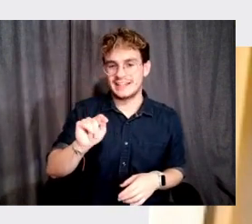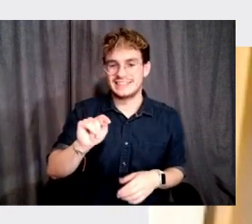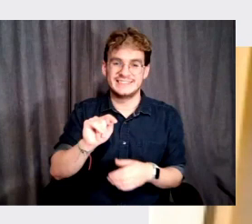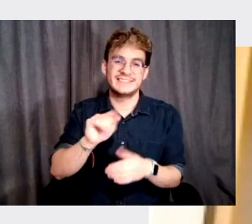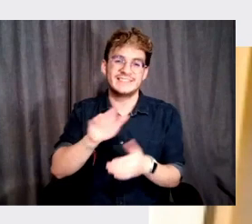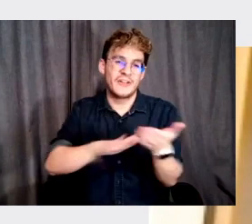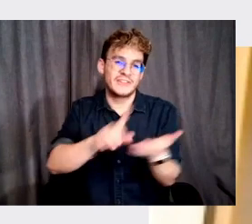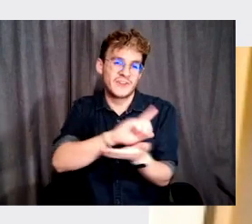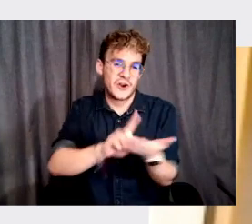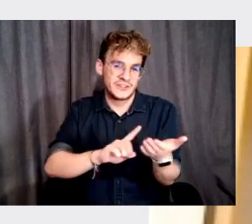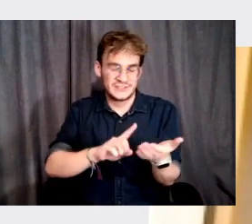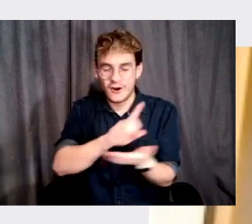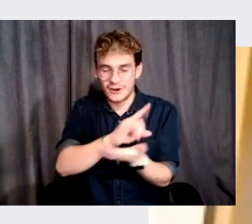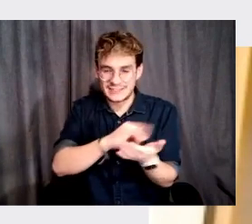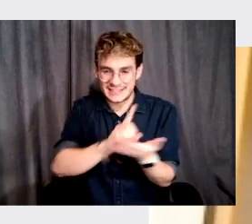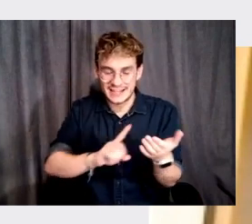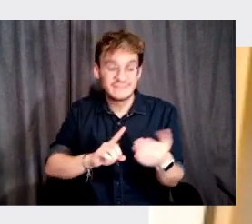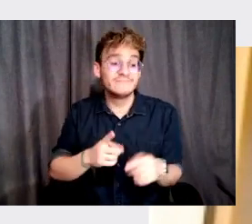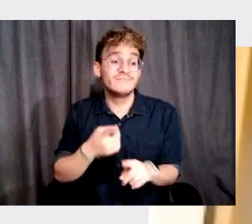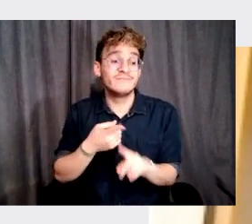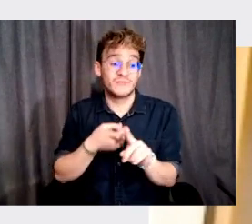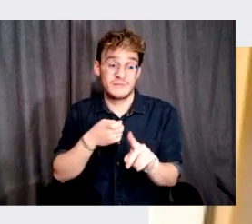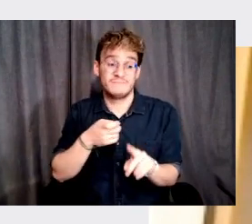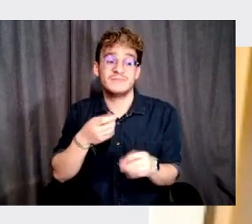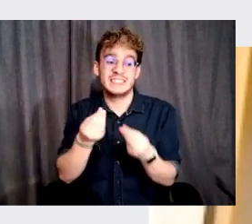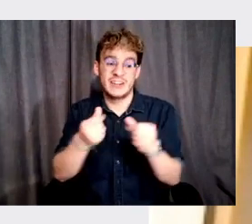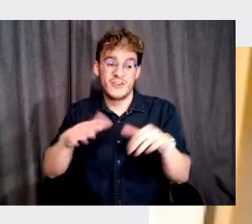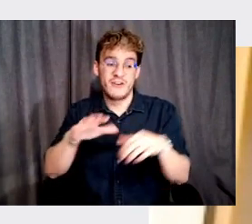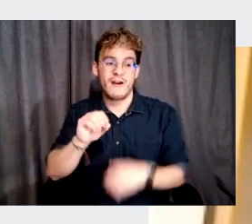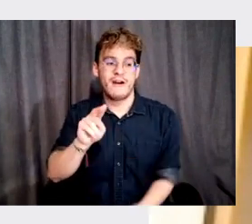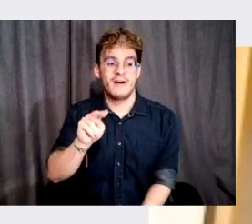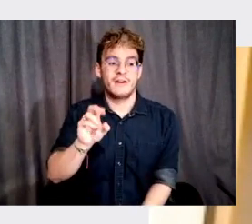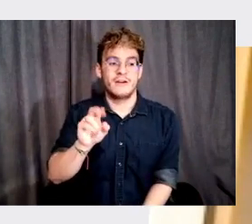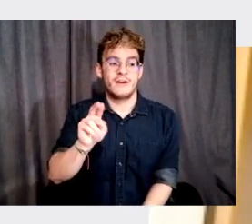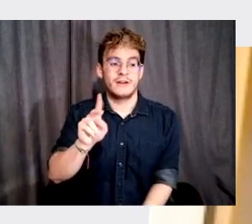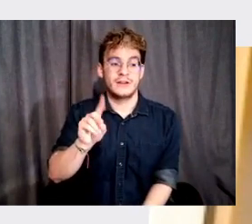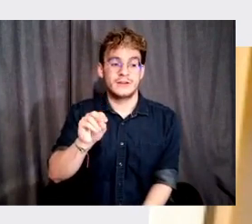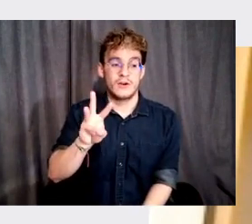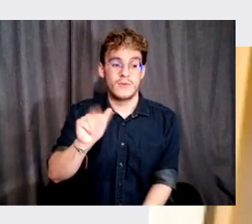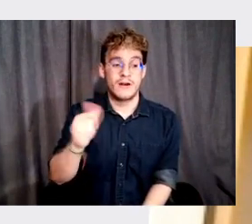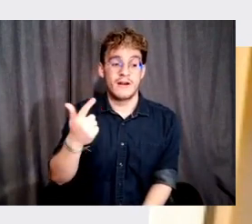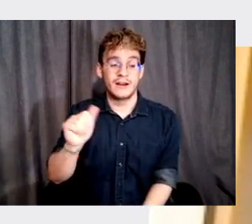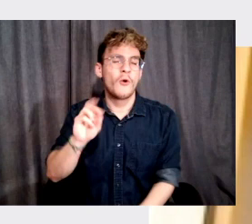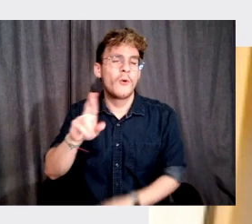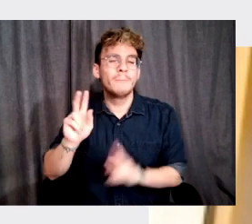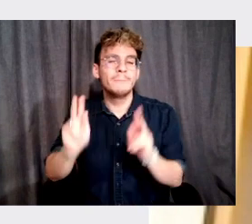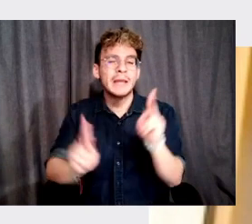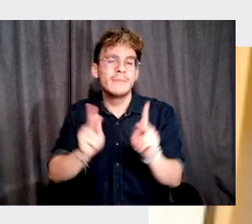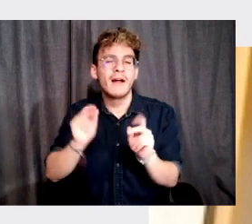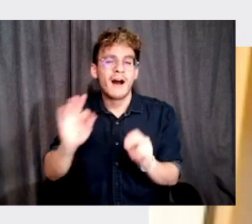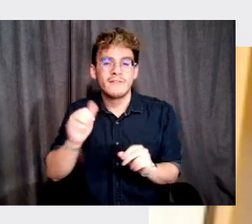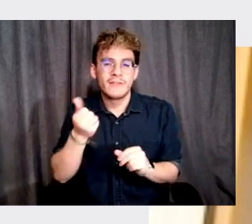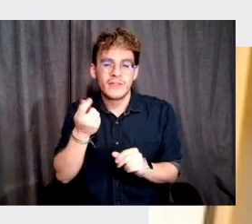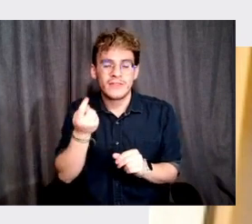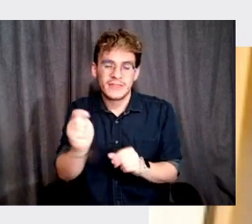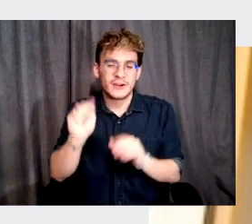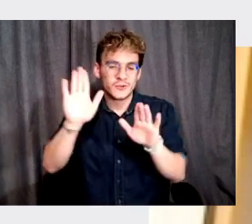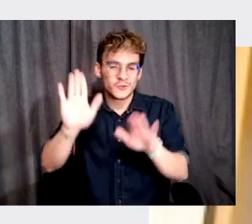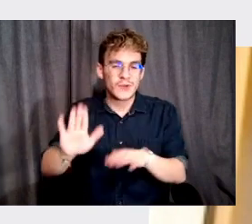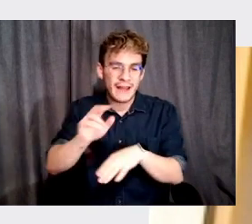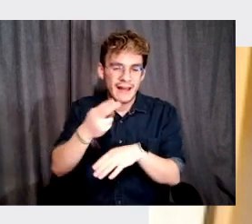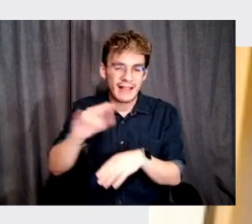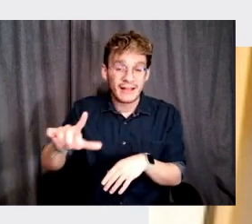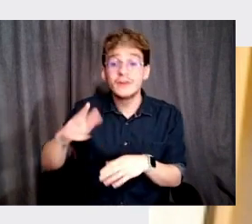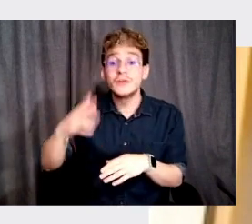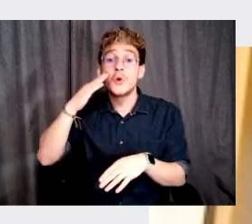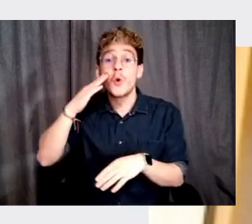Design, which was built on the traditional territory of the Onondaga, or people of the Great Hill. In English, they're known as